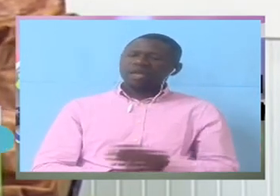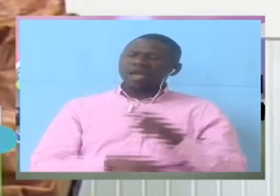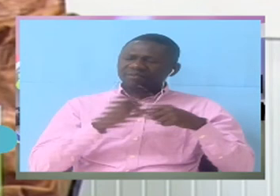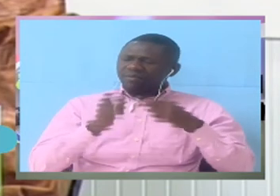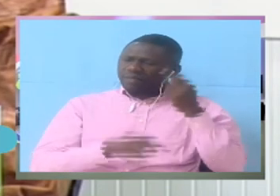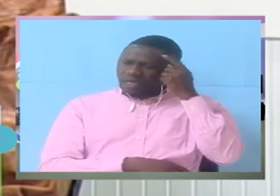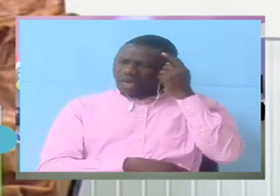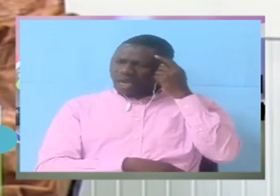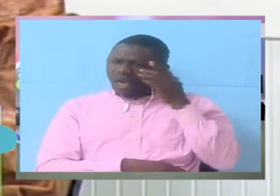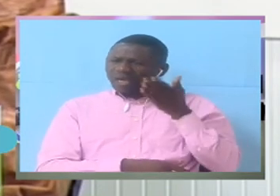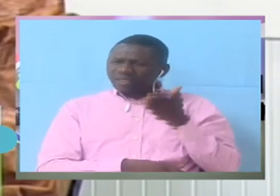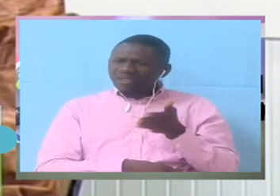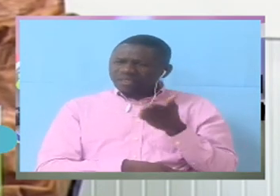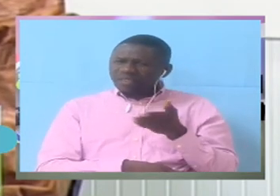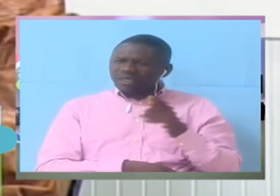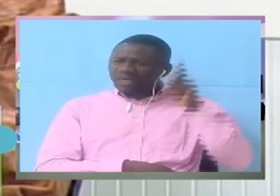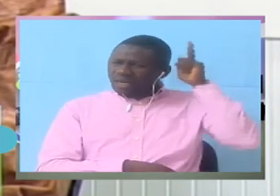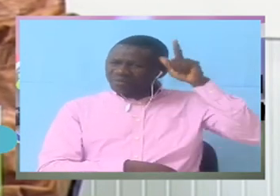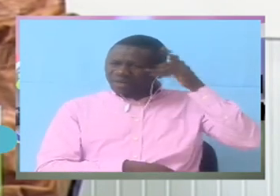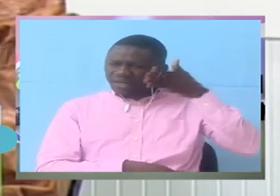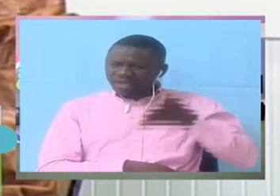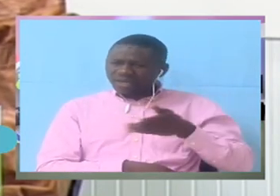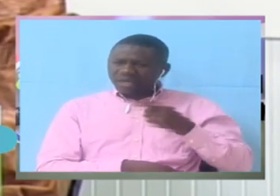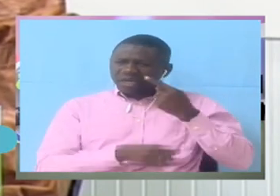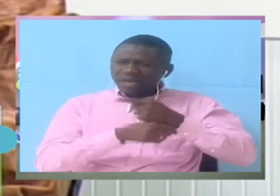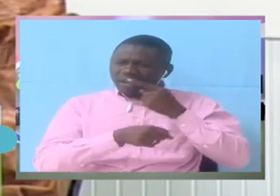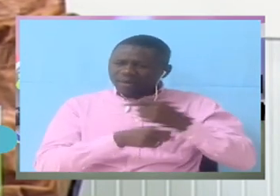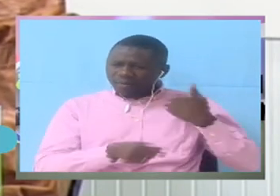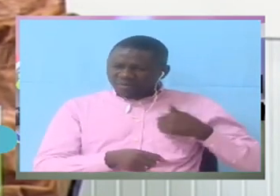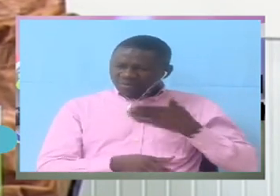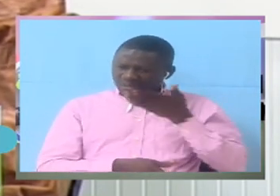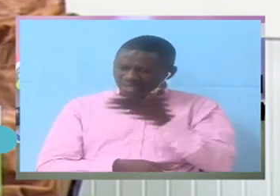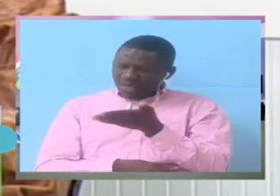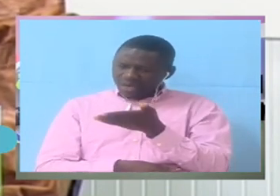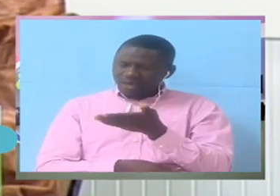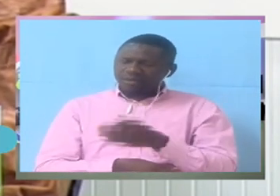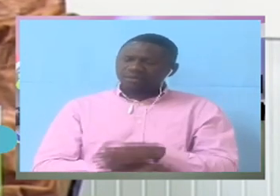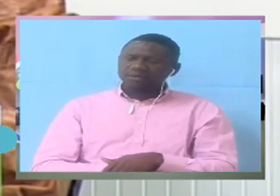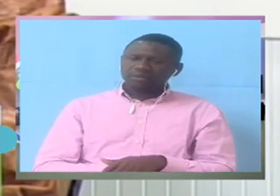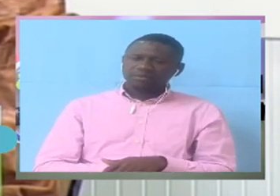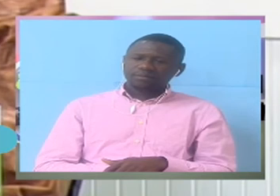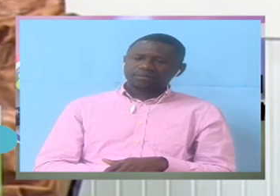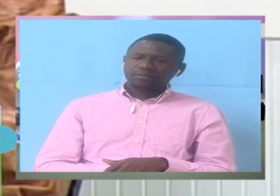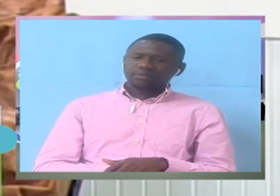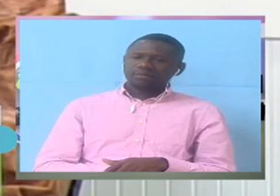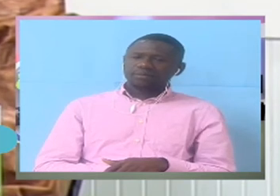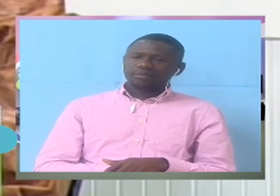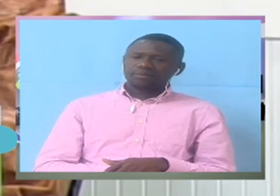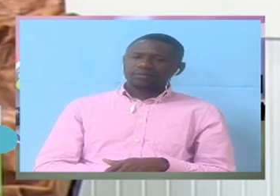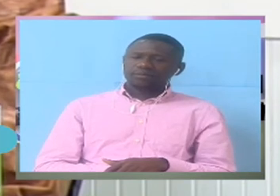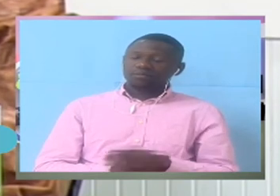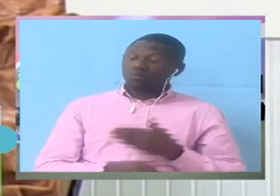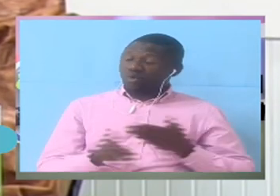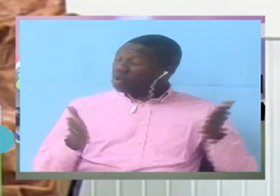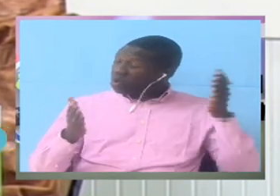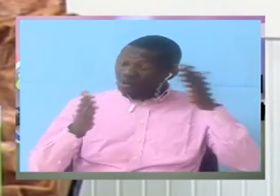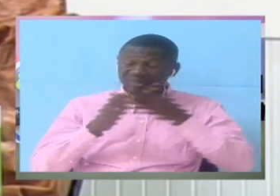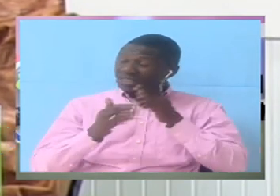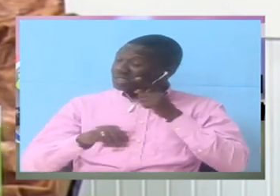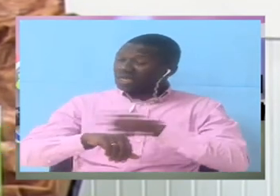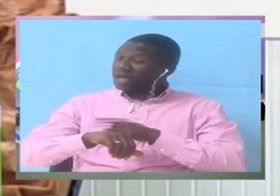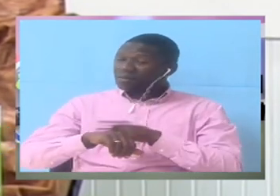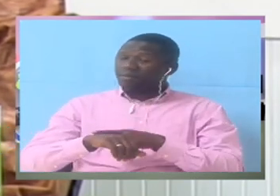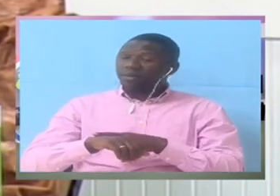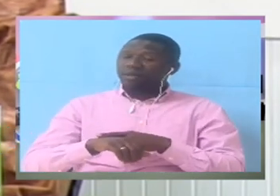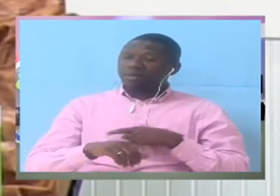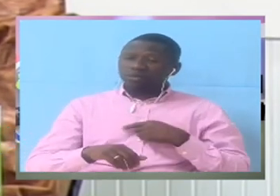Then I said to myself, on the whole, in Liberia here, you have Gambians here. But up to